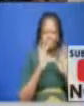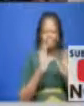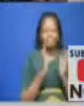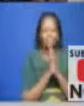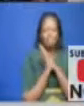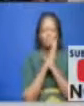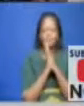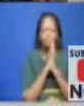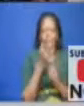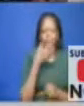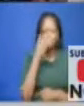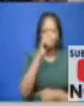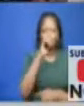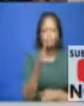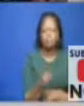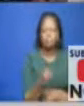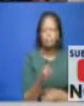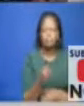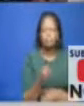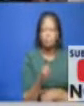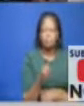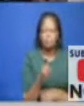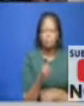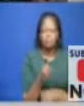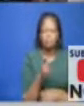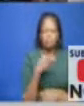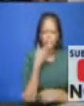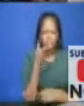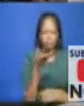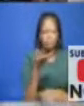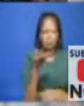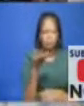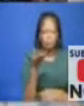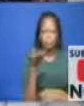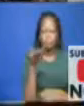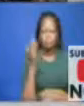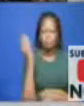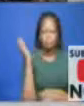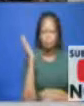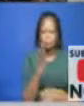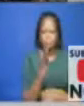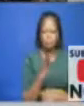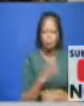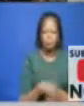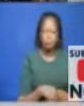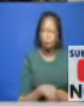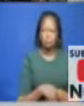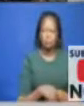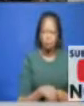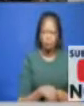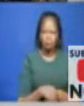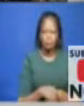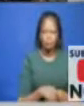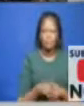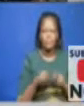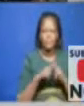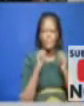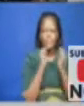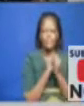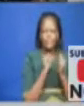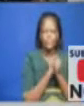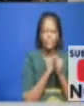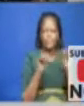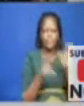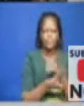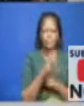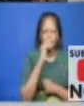service in answering the questions. Just answer them as they are asked. I'll start with the